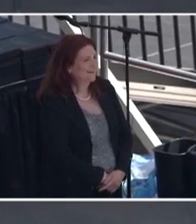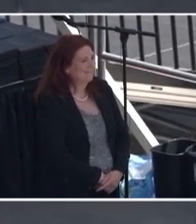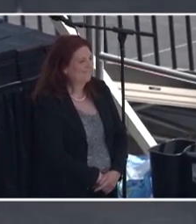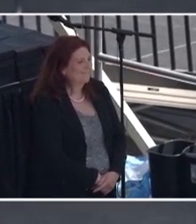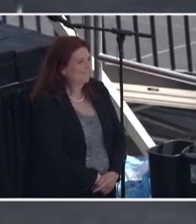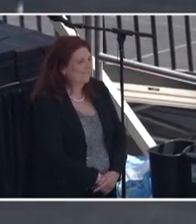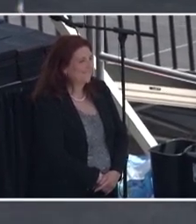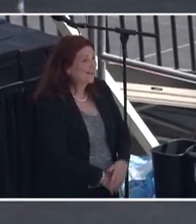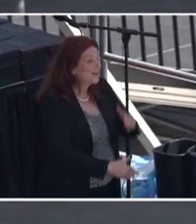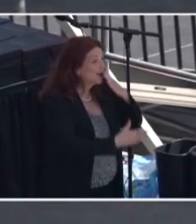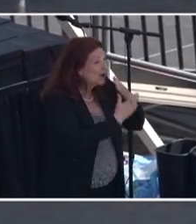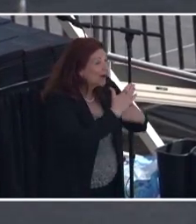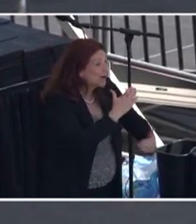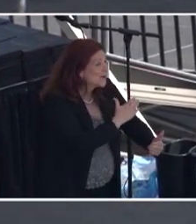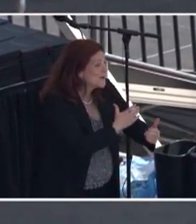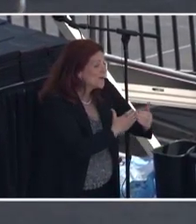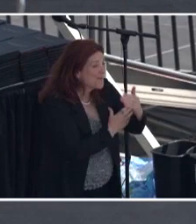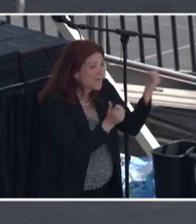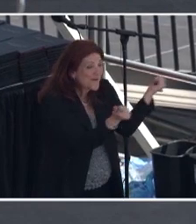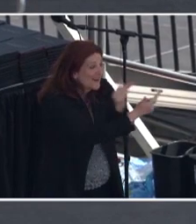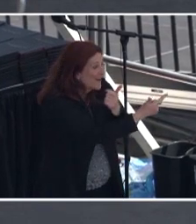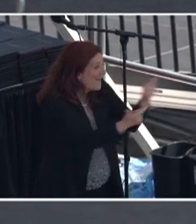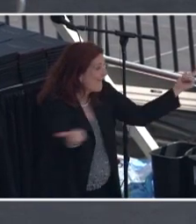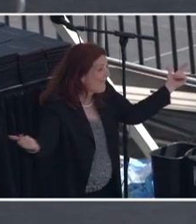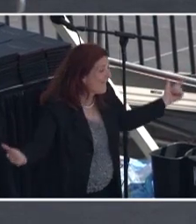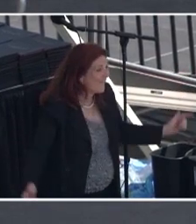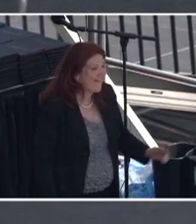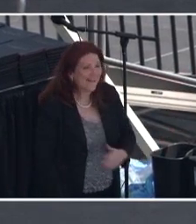Good morning, everyone.